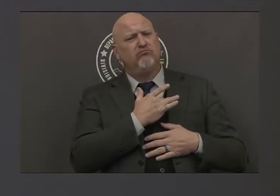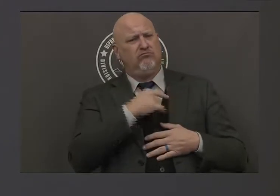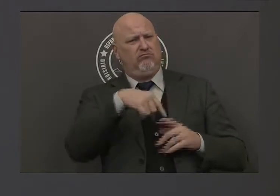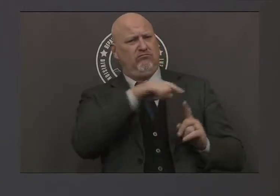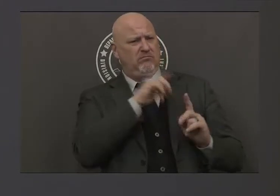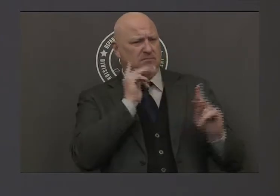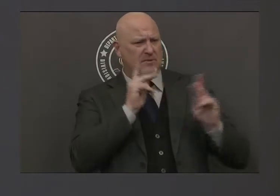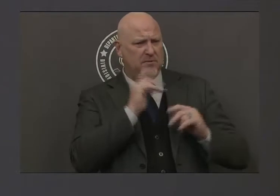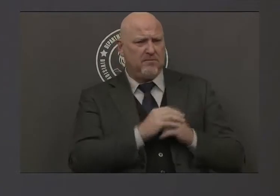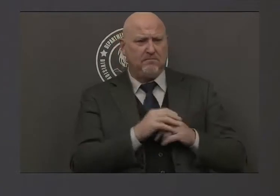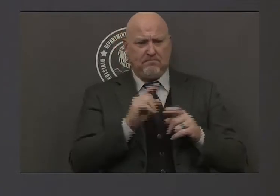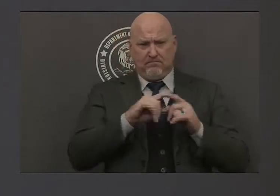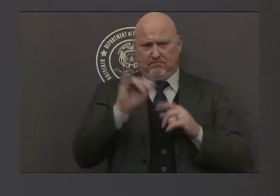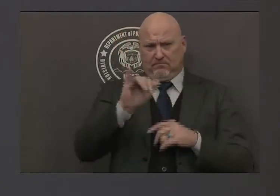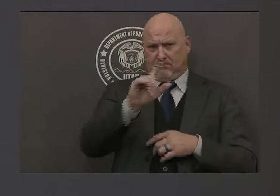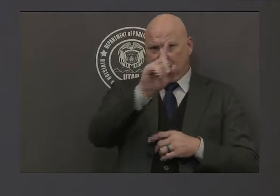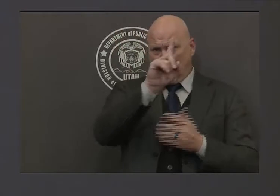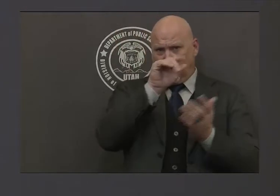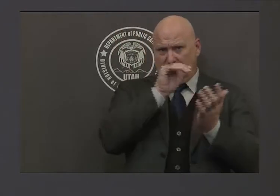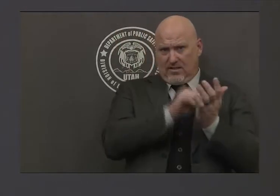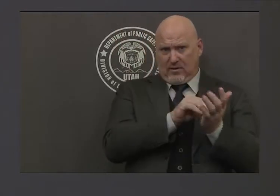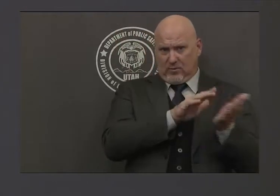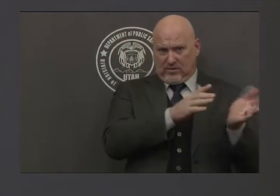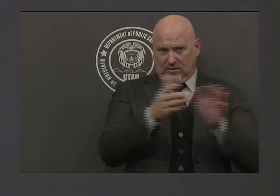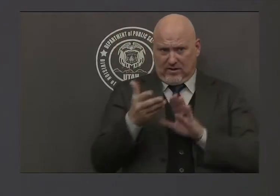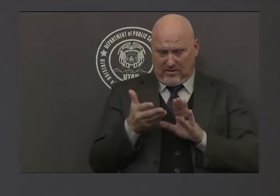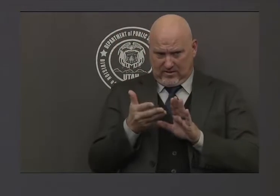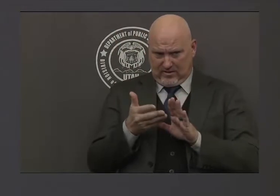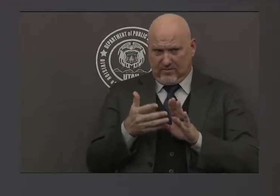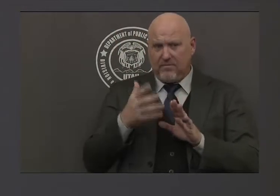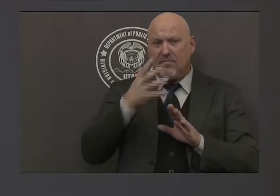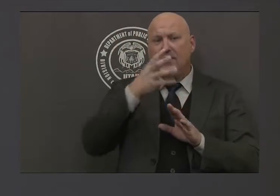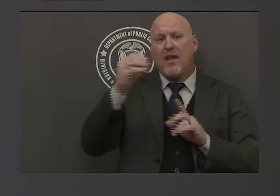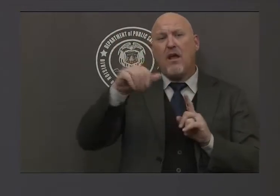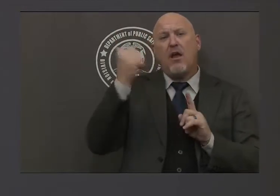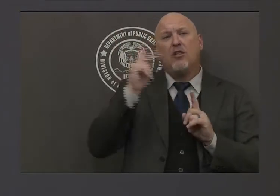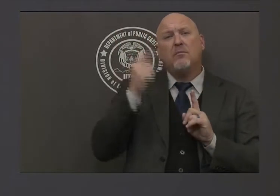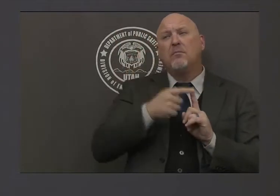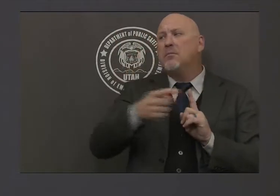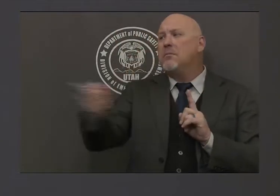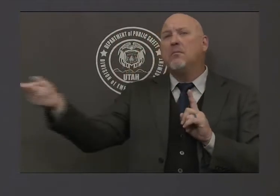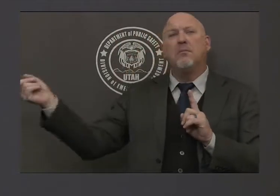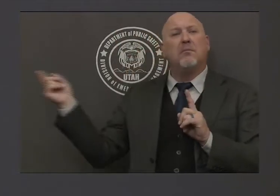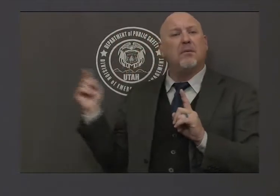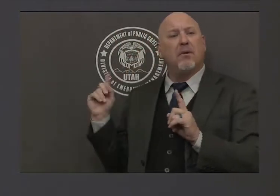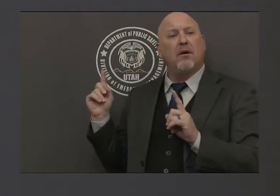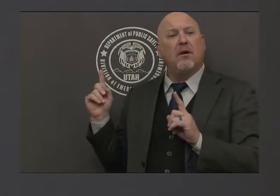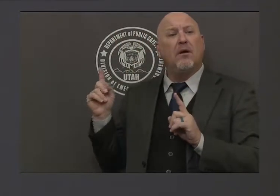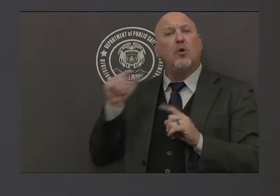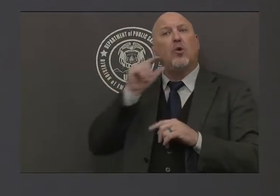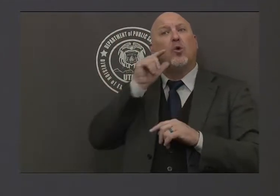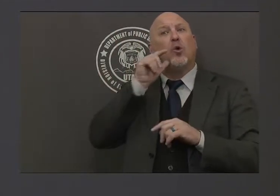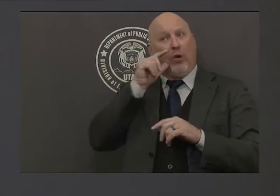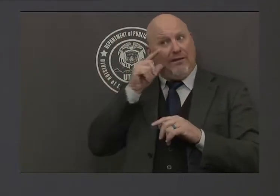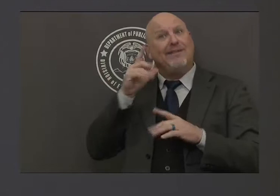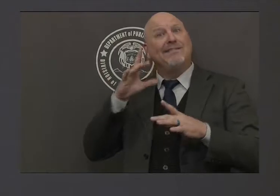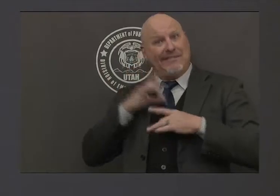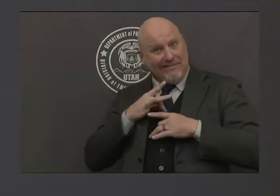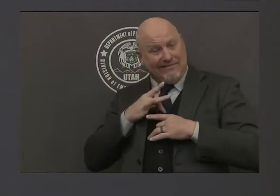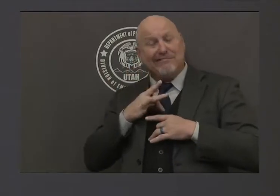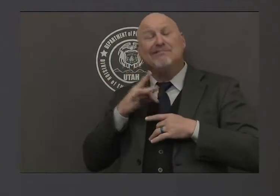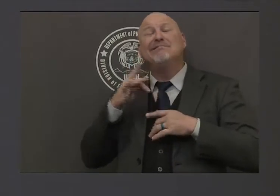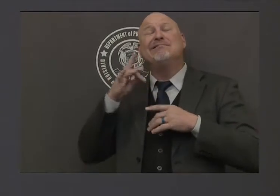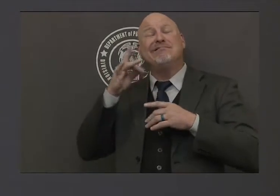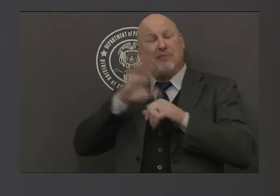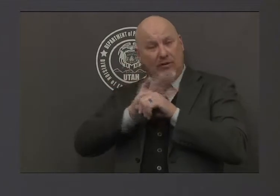reaction. The long haulers, which we've had featured on some of our media events on television and in the newsprint, is something